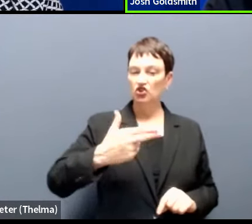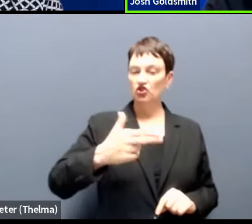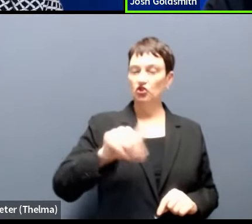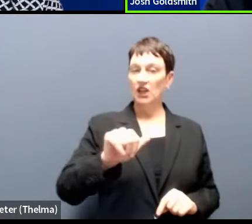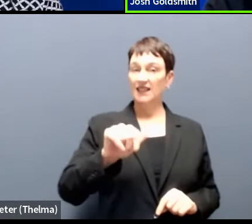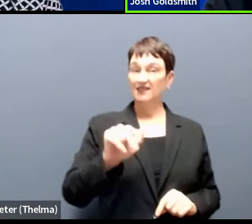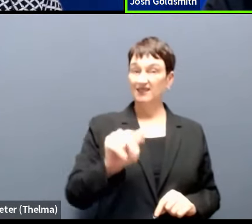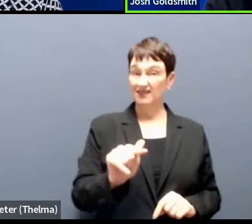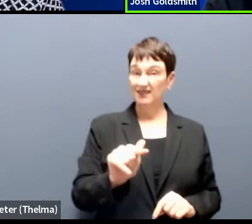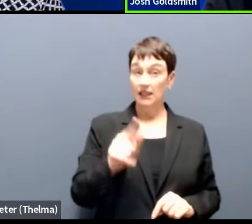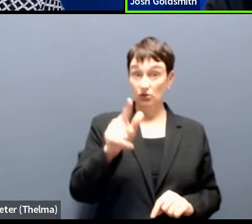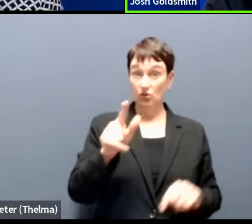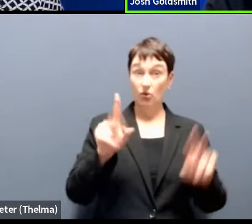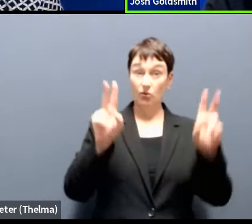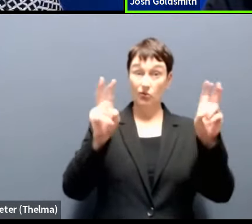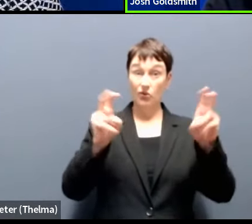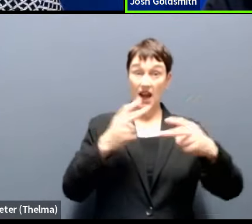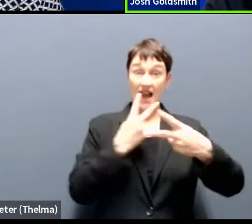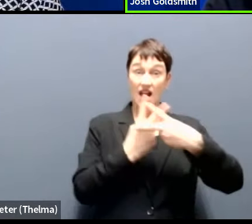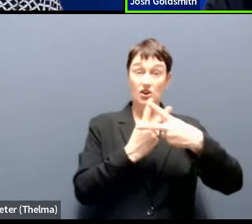that's INNOV,